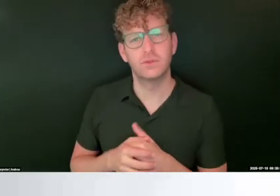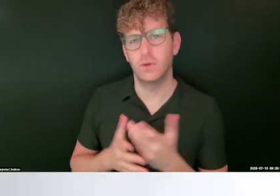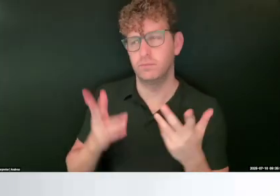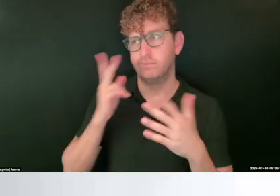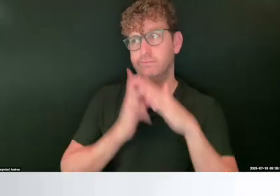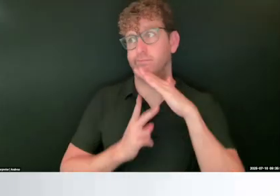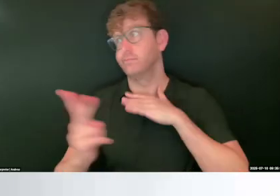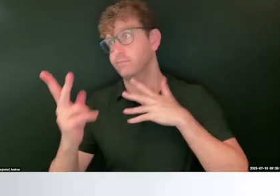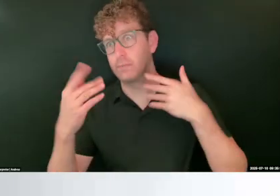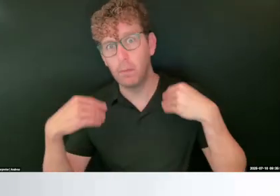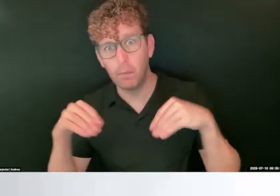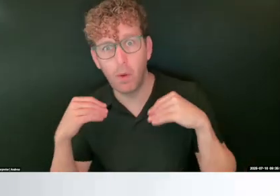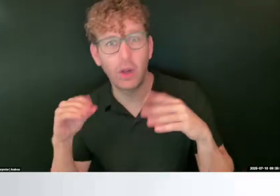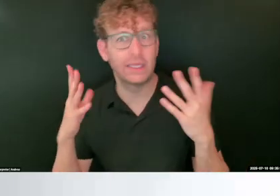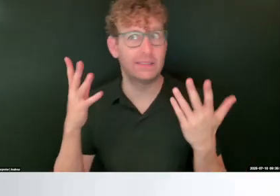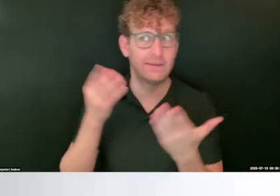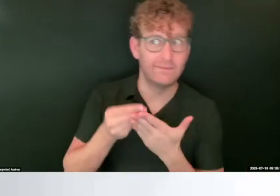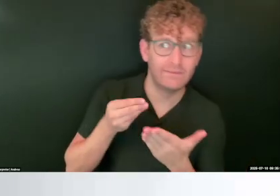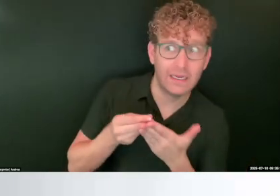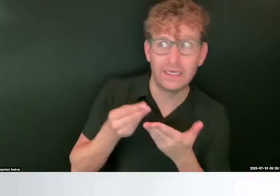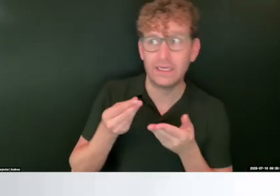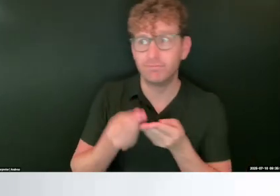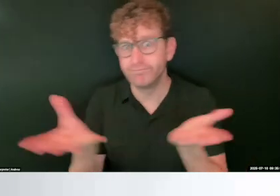funding allocations.